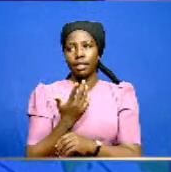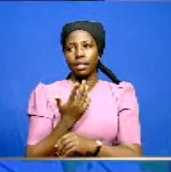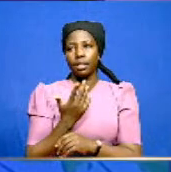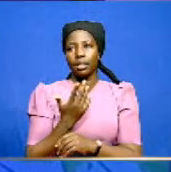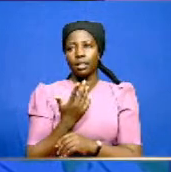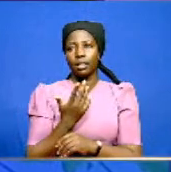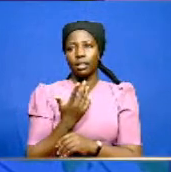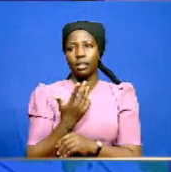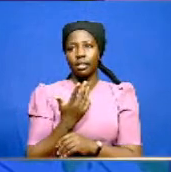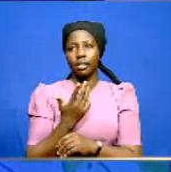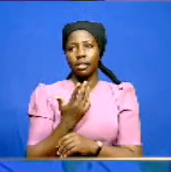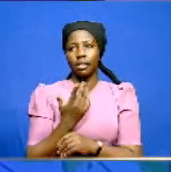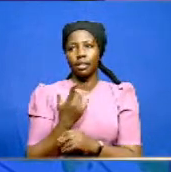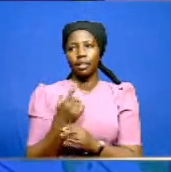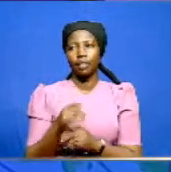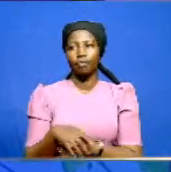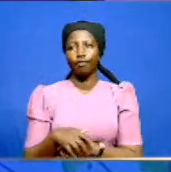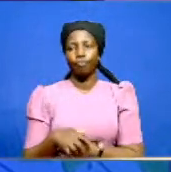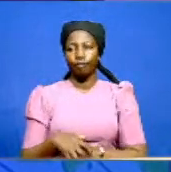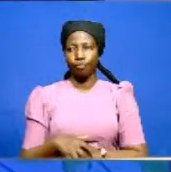presented us as